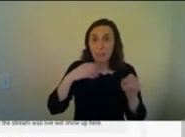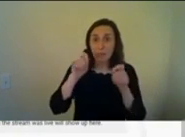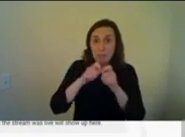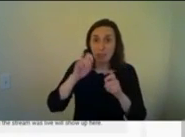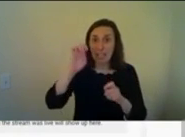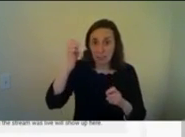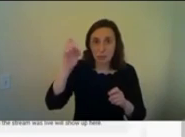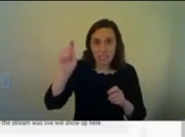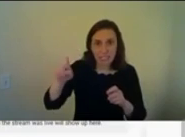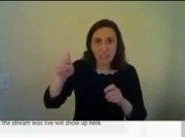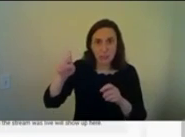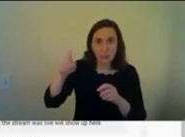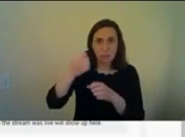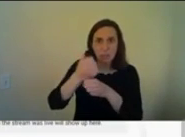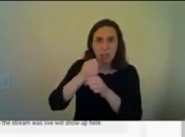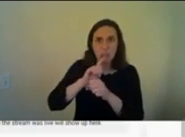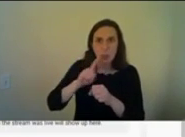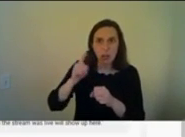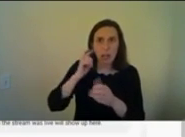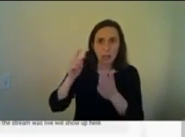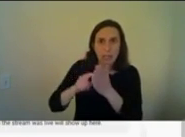2x squared plus...